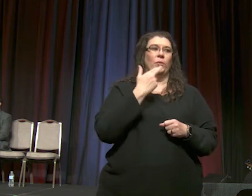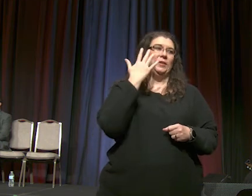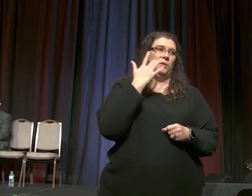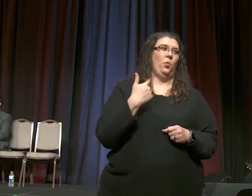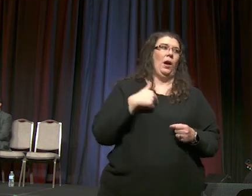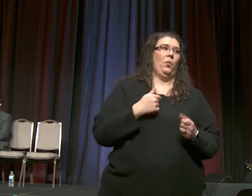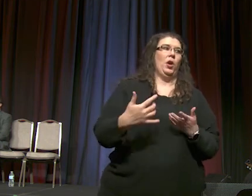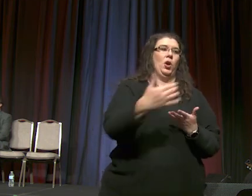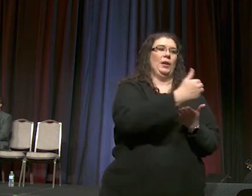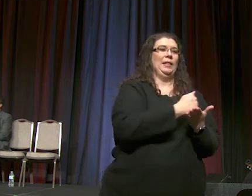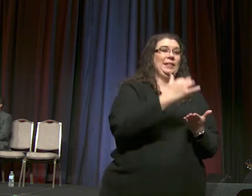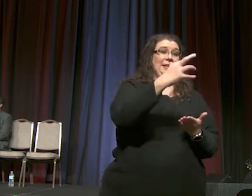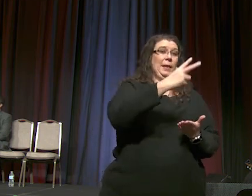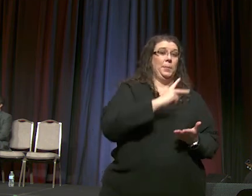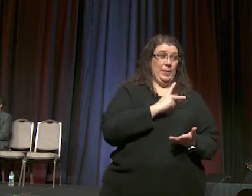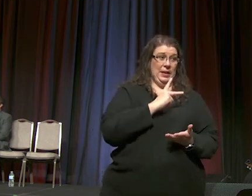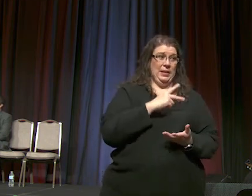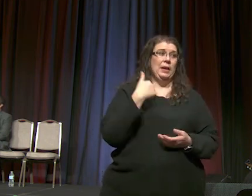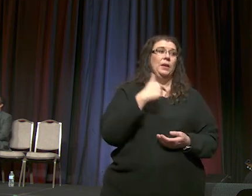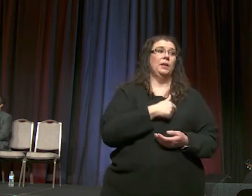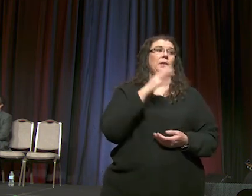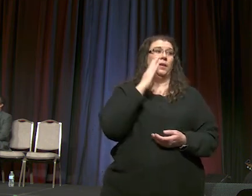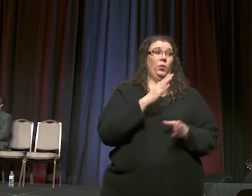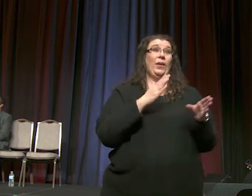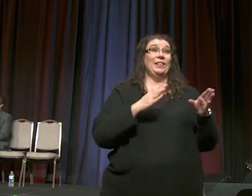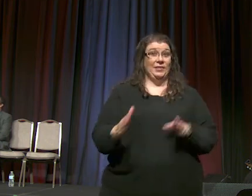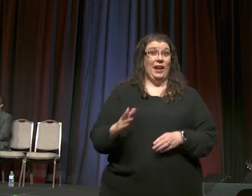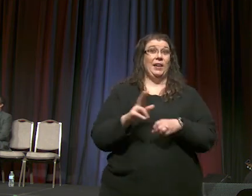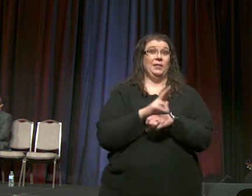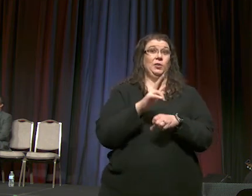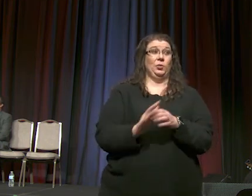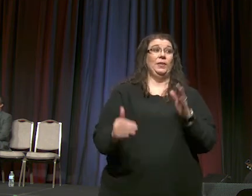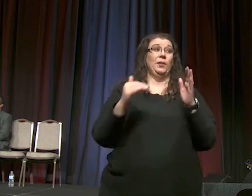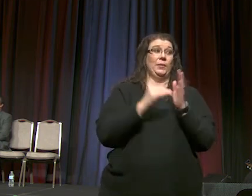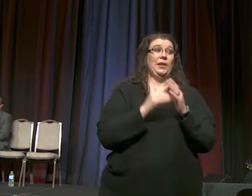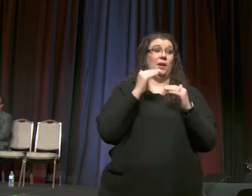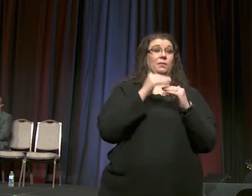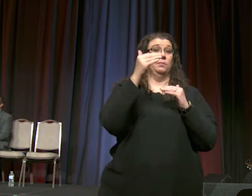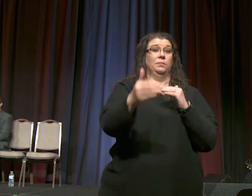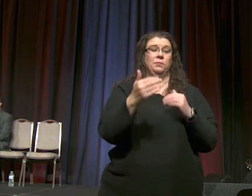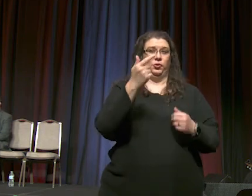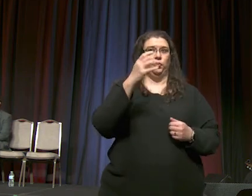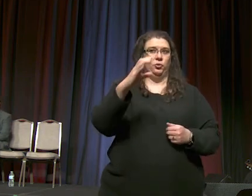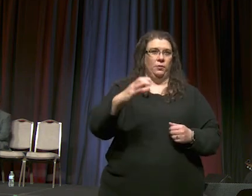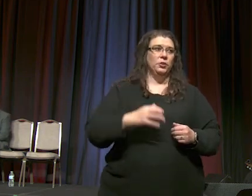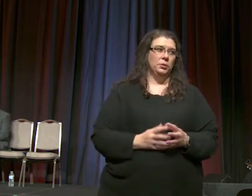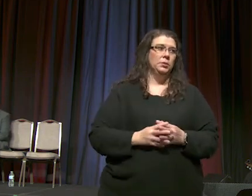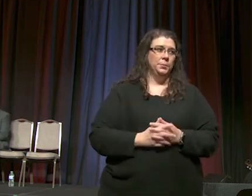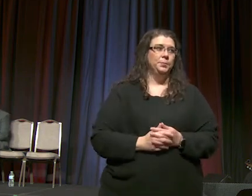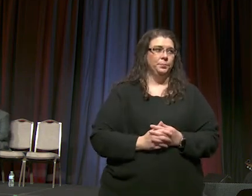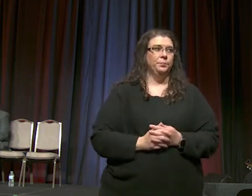are collecting them back is that we intend then to use them again for future general conferences.